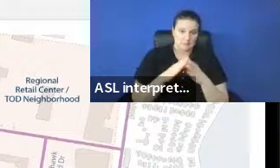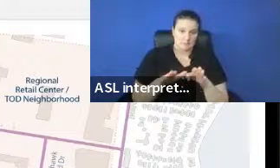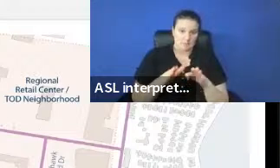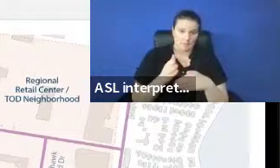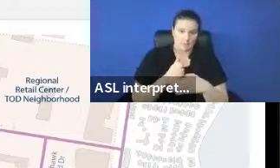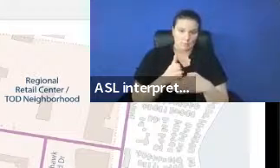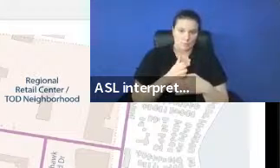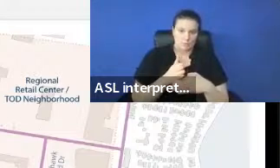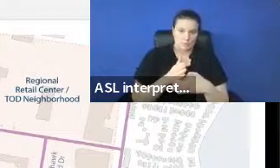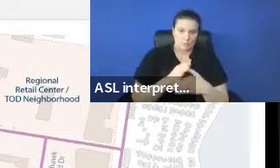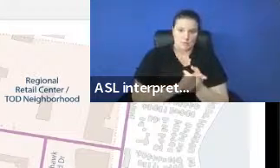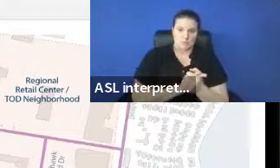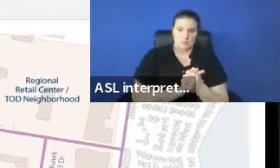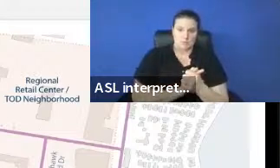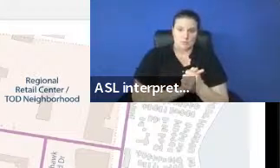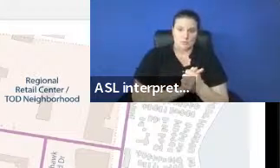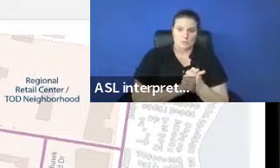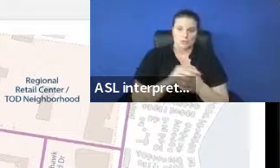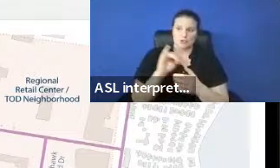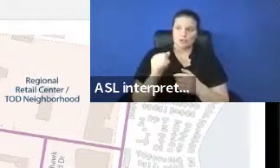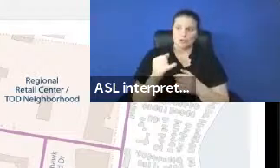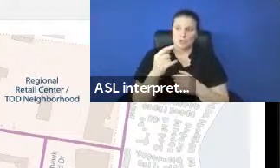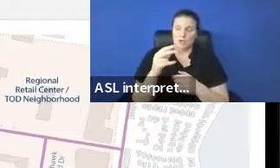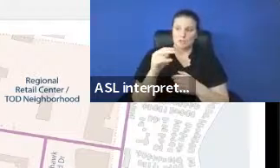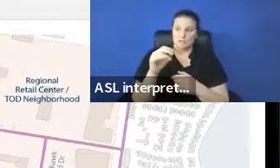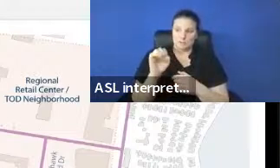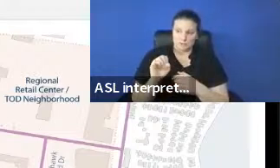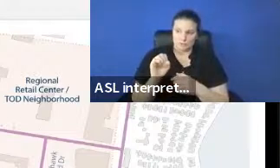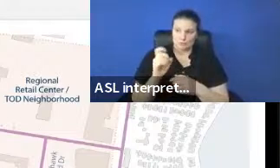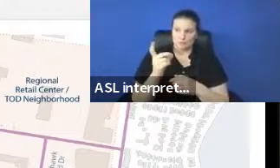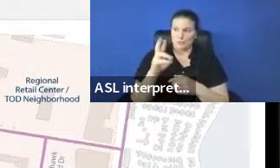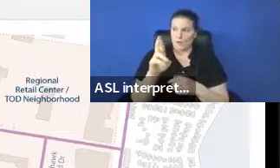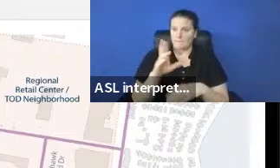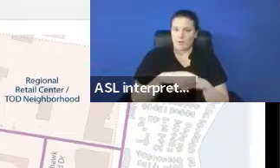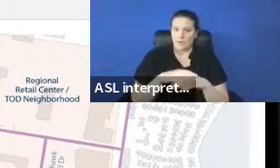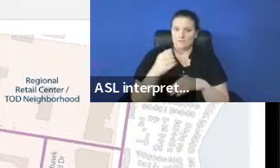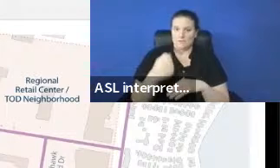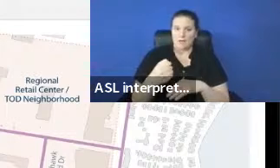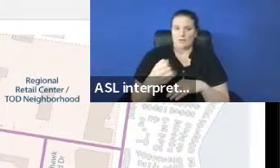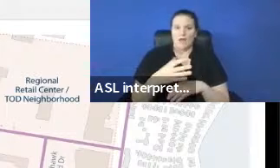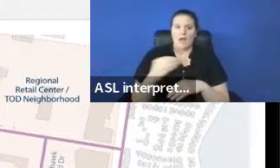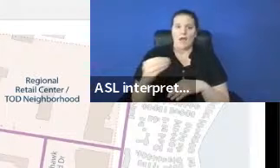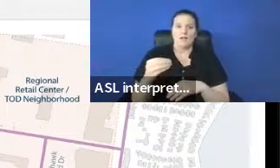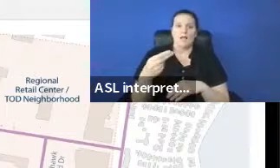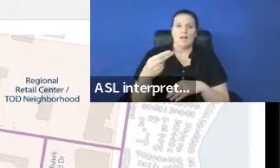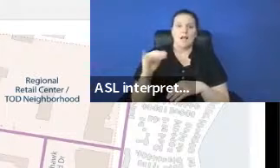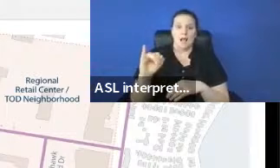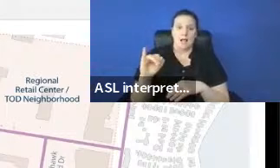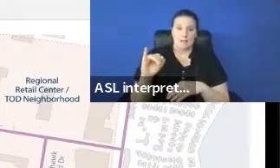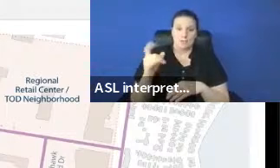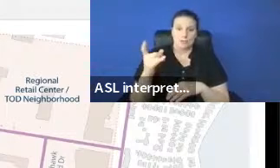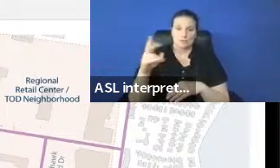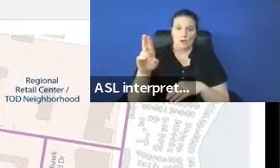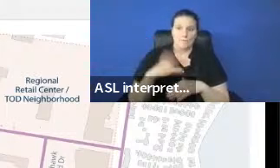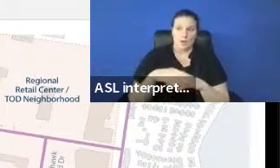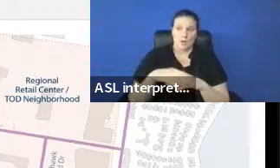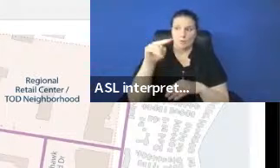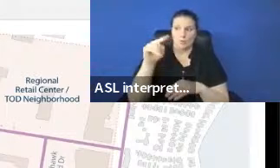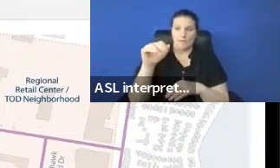between Jansen Drive on the south side of the island and Hayden Island Drive on the north side of the